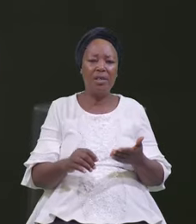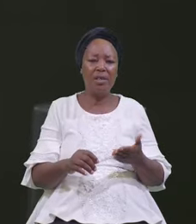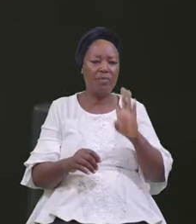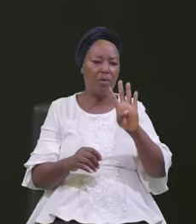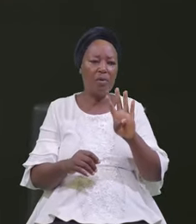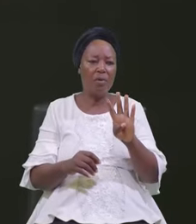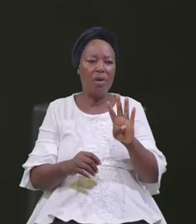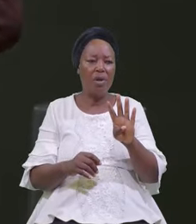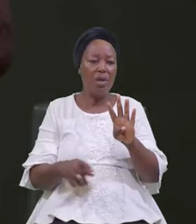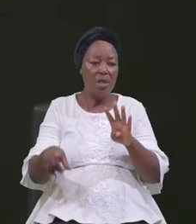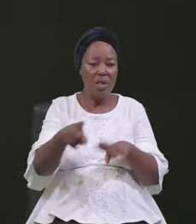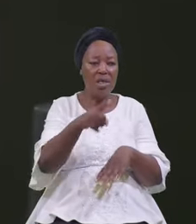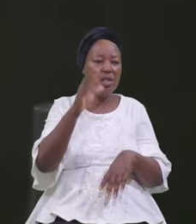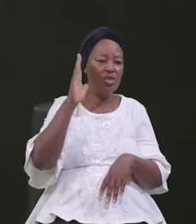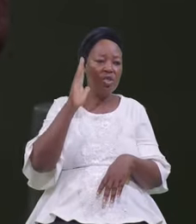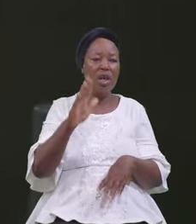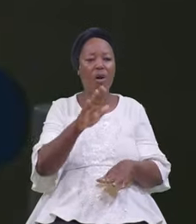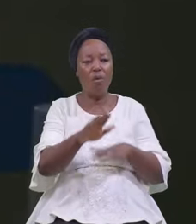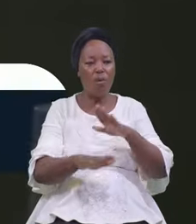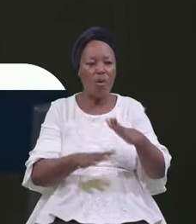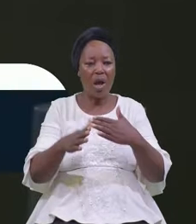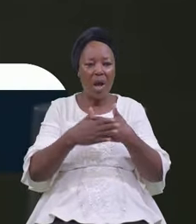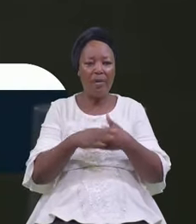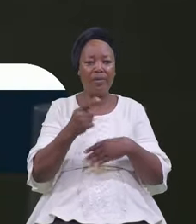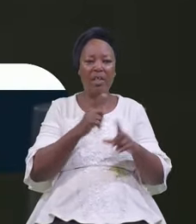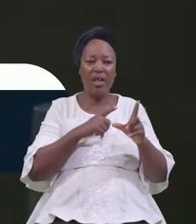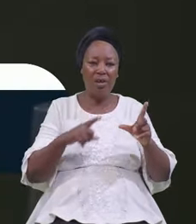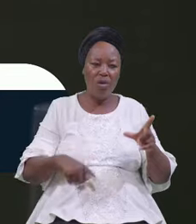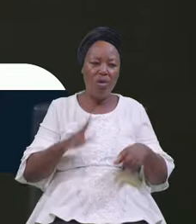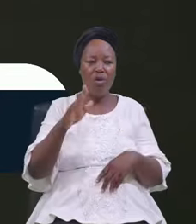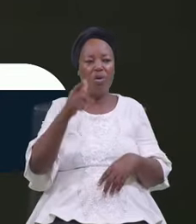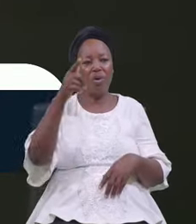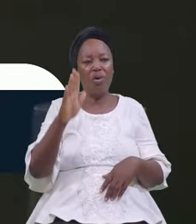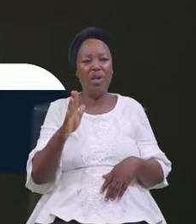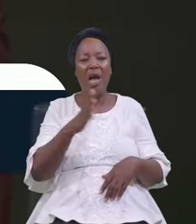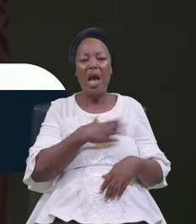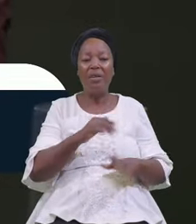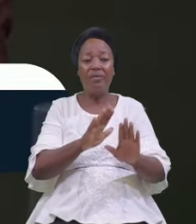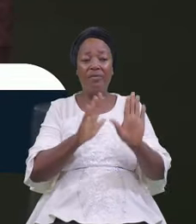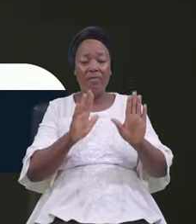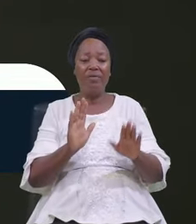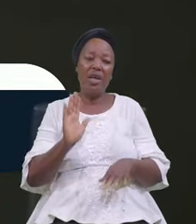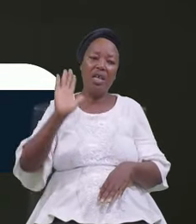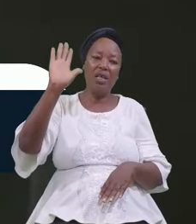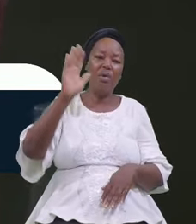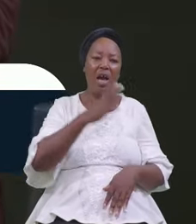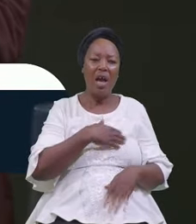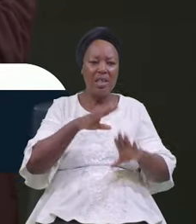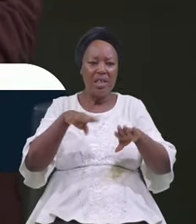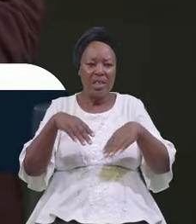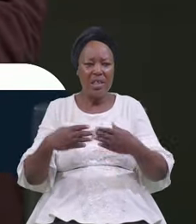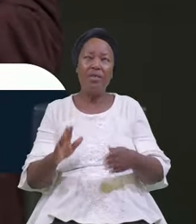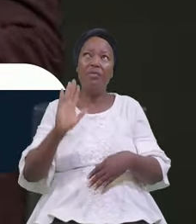verse 4. "Ye shall walk after the Lord your God and fear him and keep